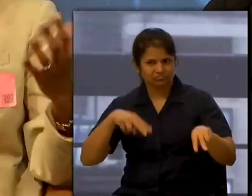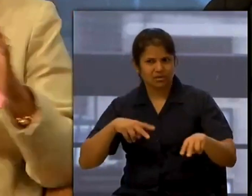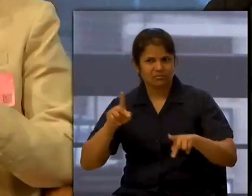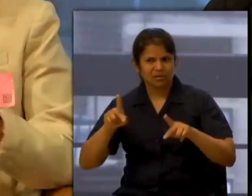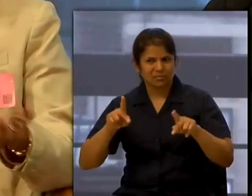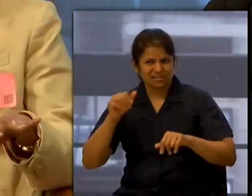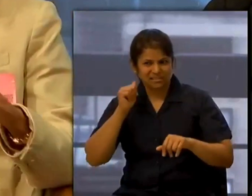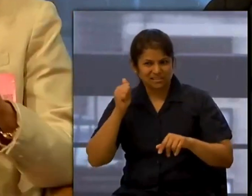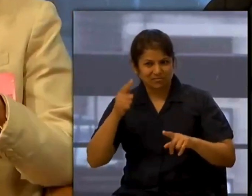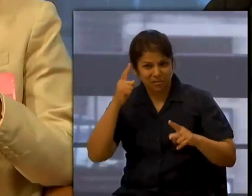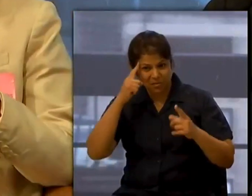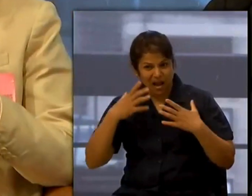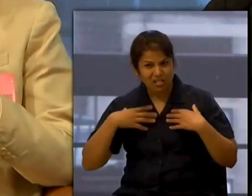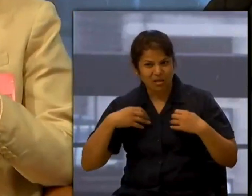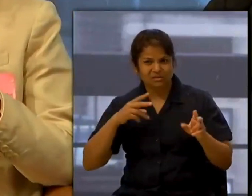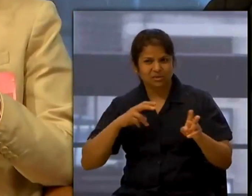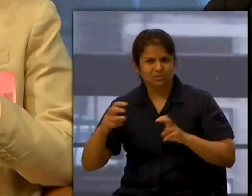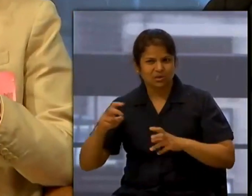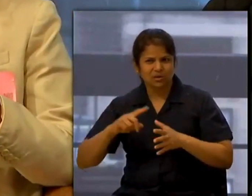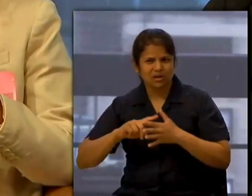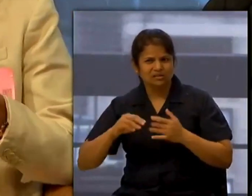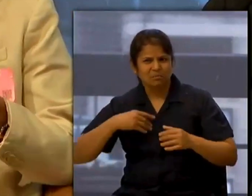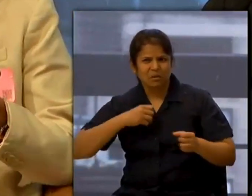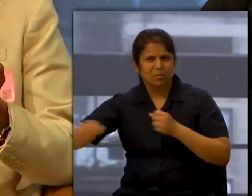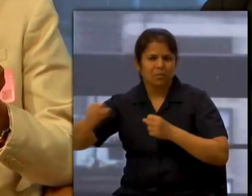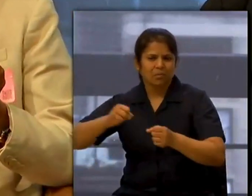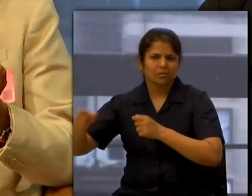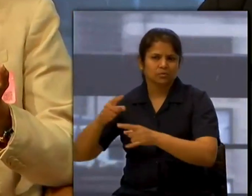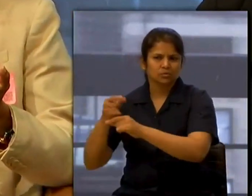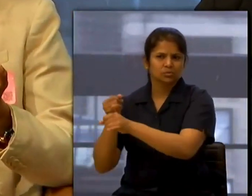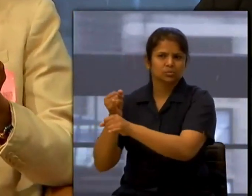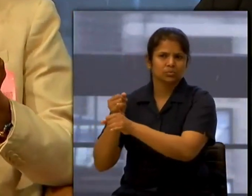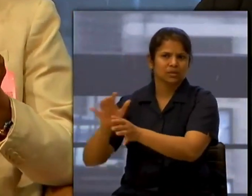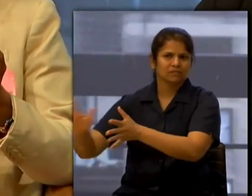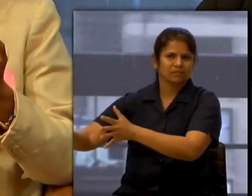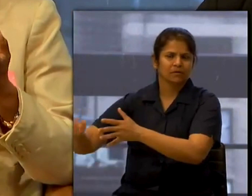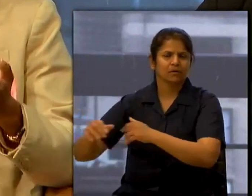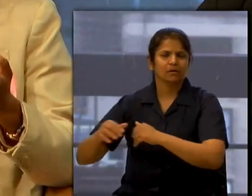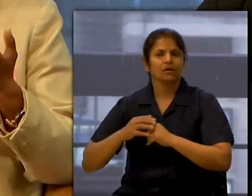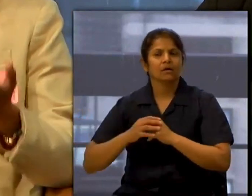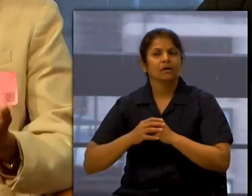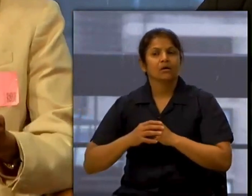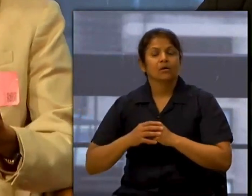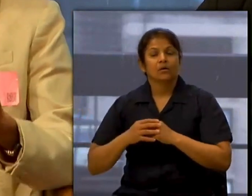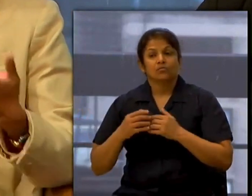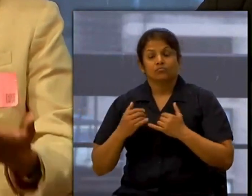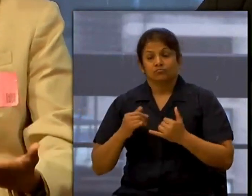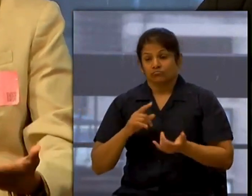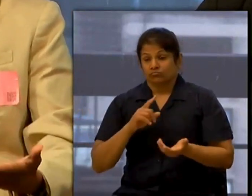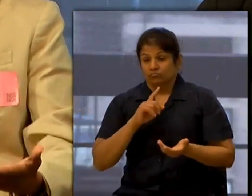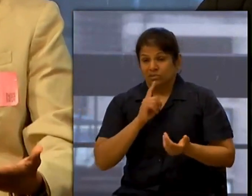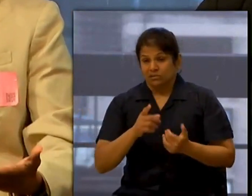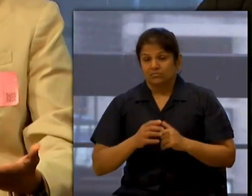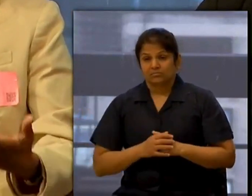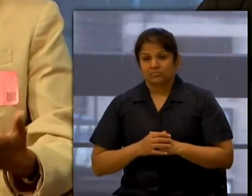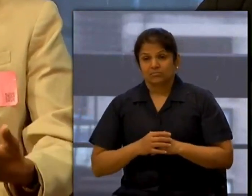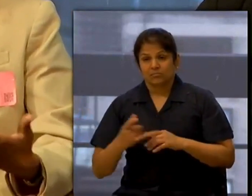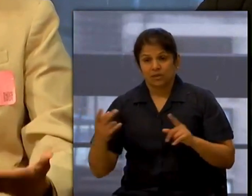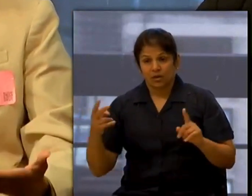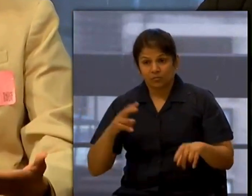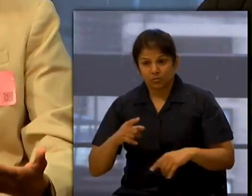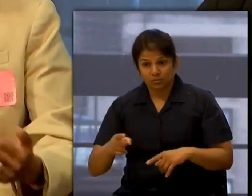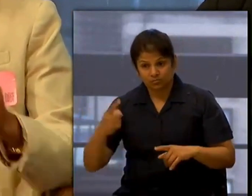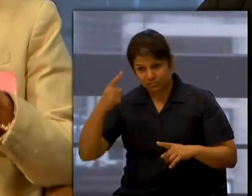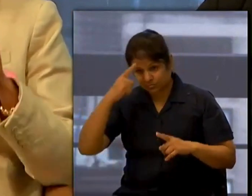these horrible institutions. And it was really seemed as if being institutionalized was a fact for the disability and